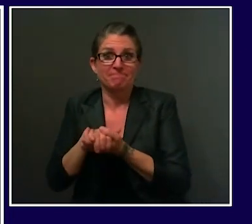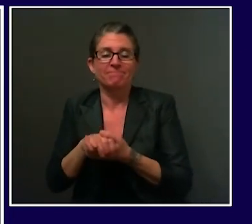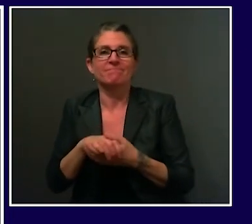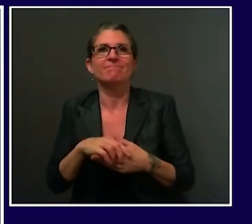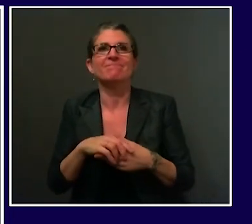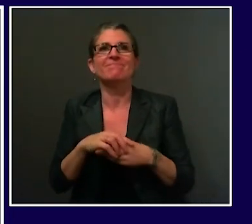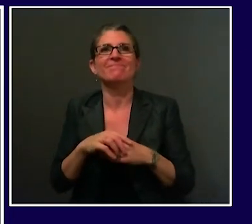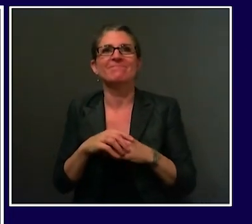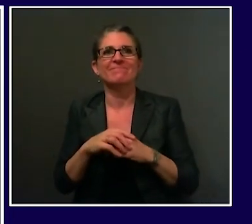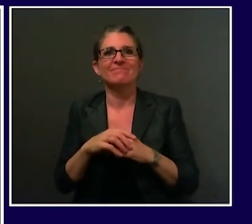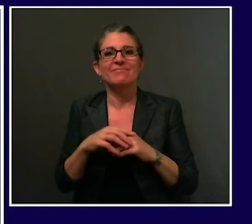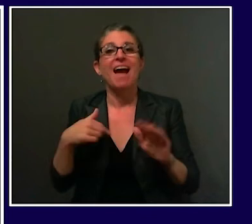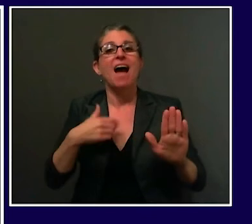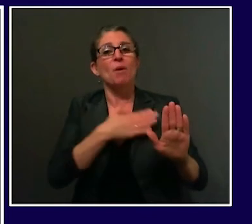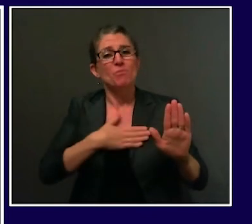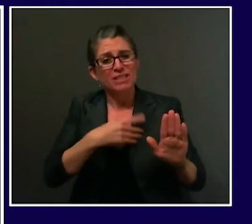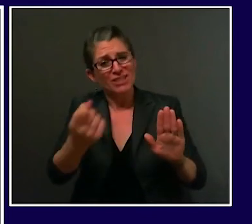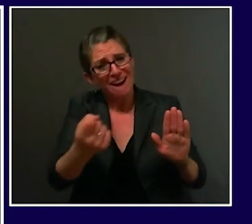I do appreciate the question.